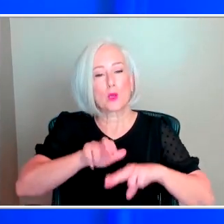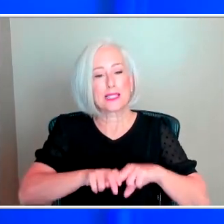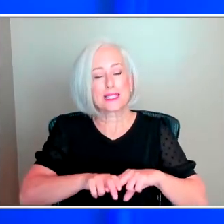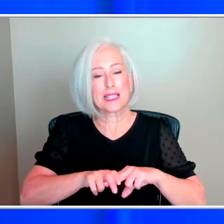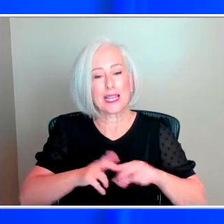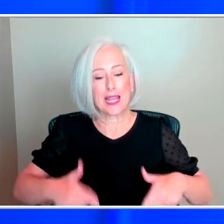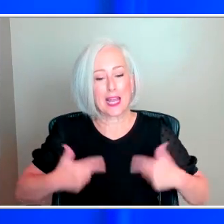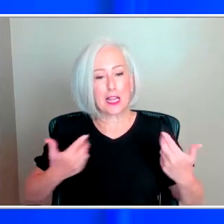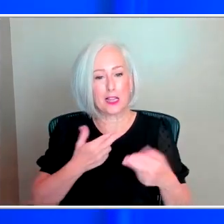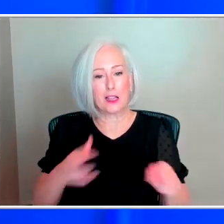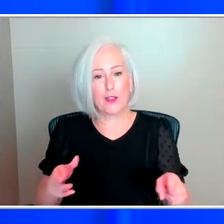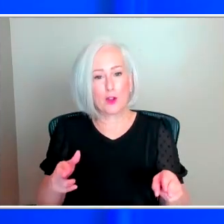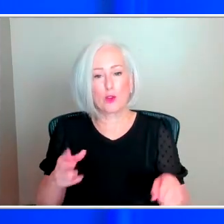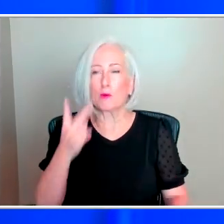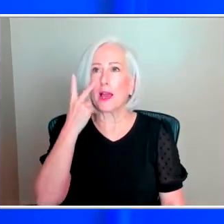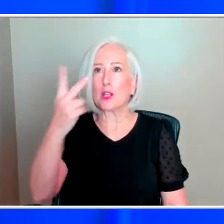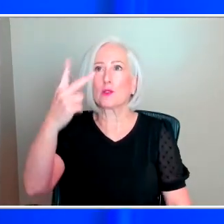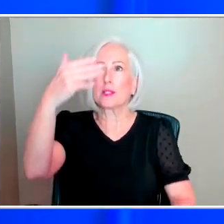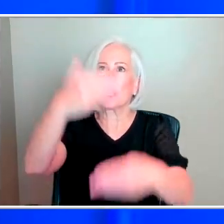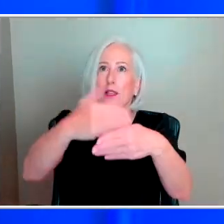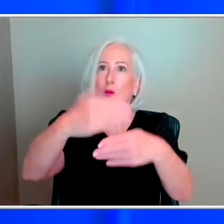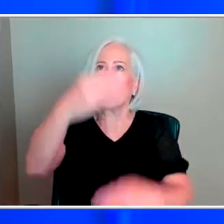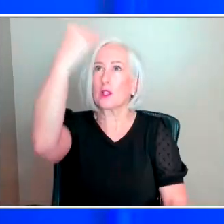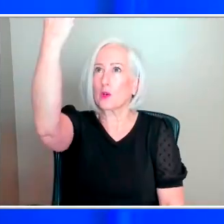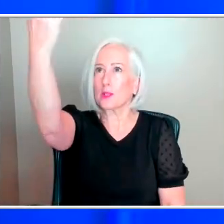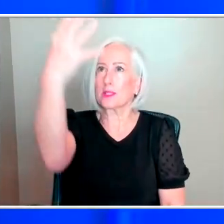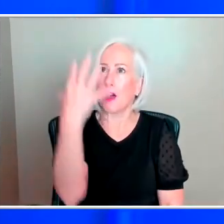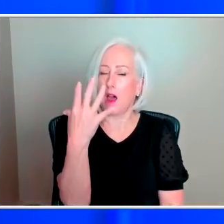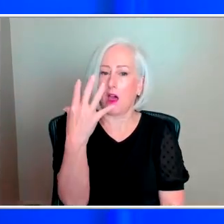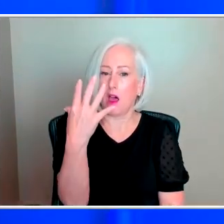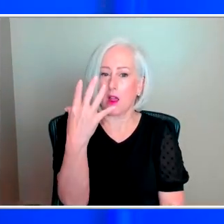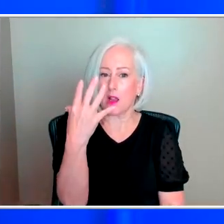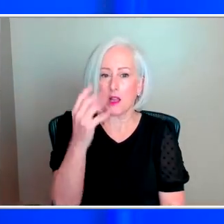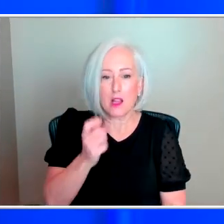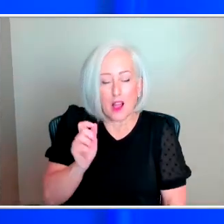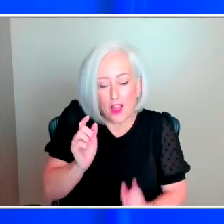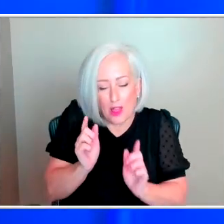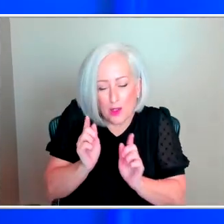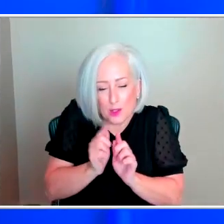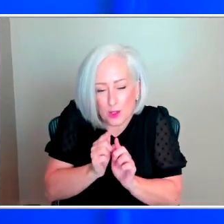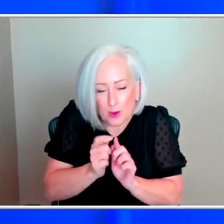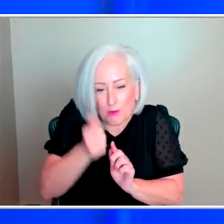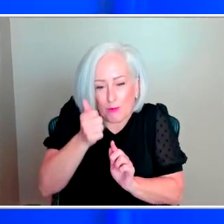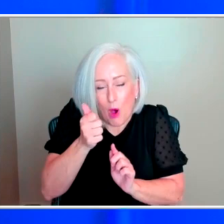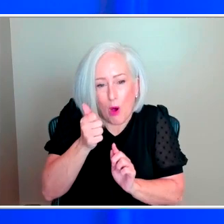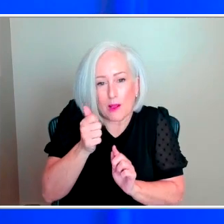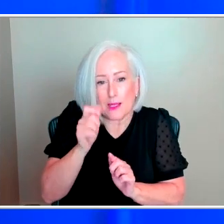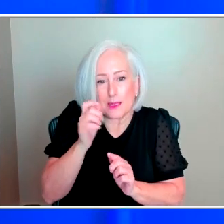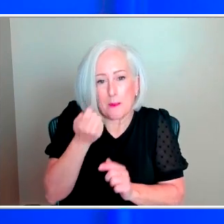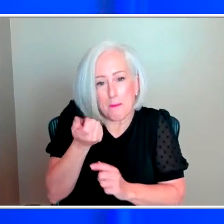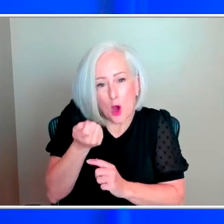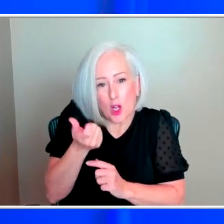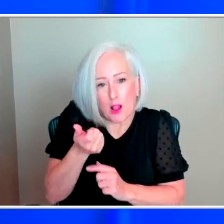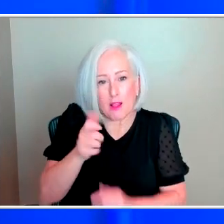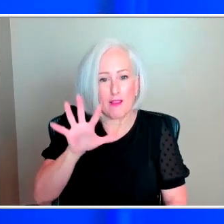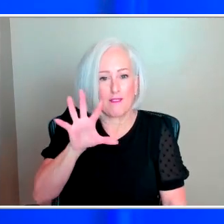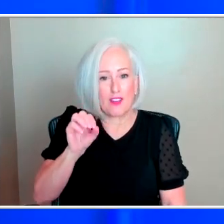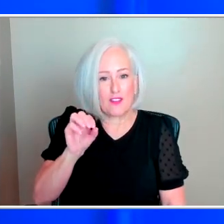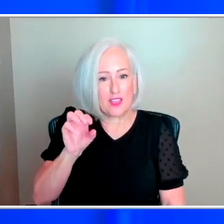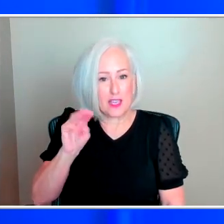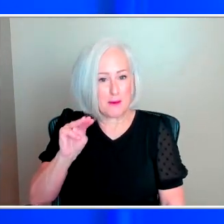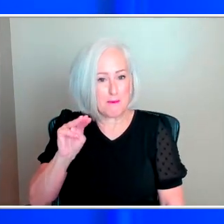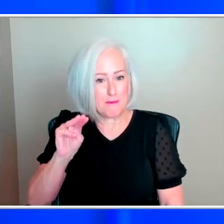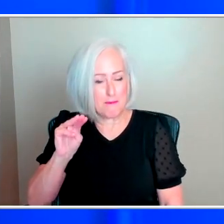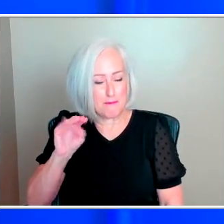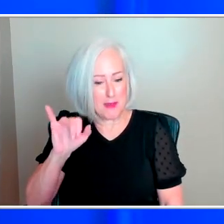see the sun come through the window. I was going to ask you about that. And the smallest particle you can see there is probably 50 microns. So we